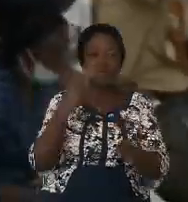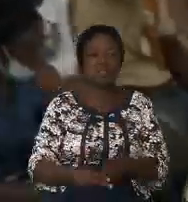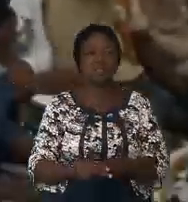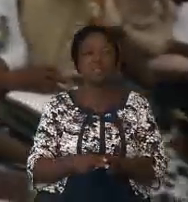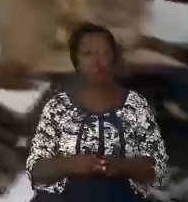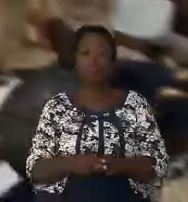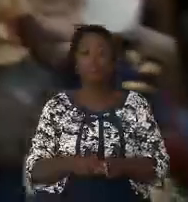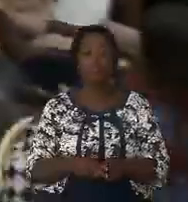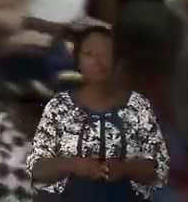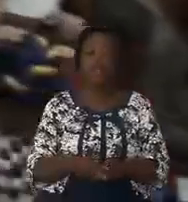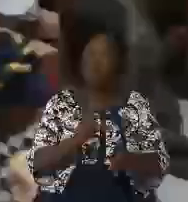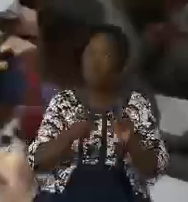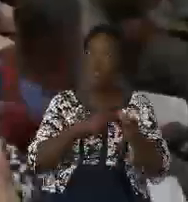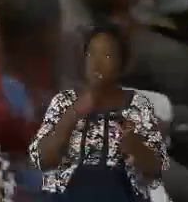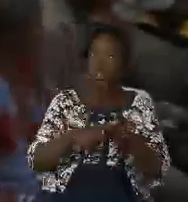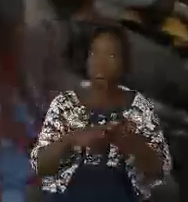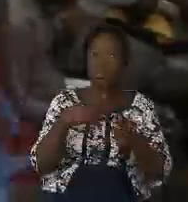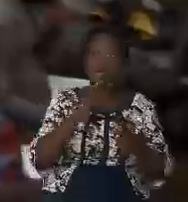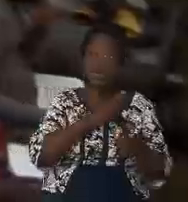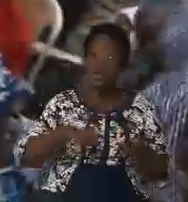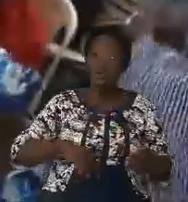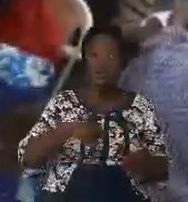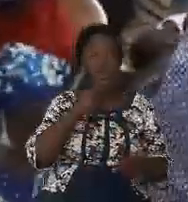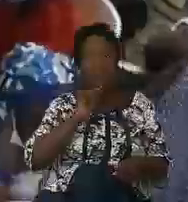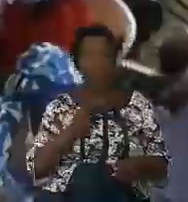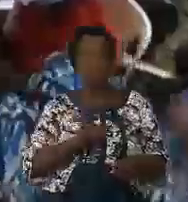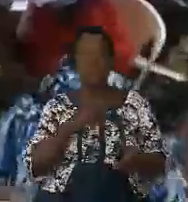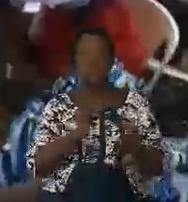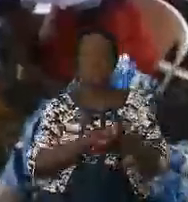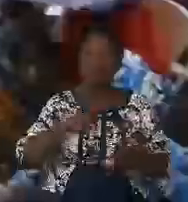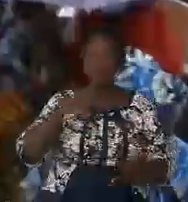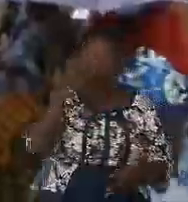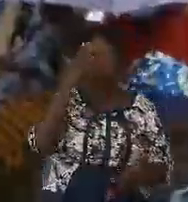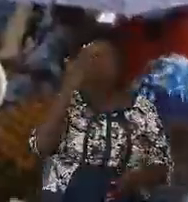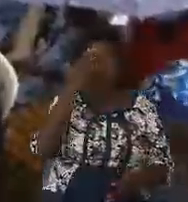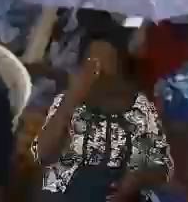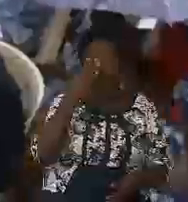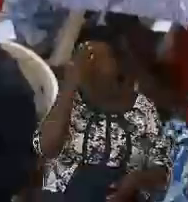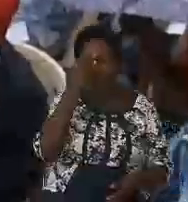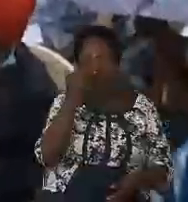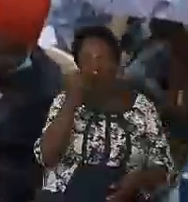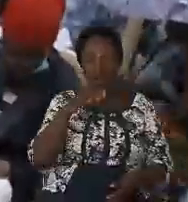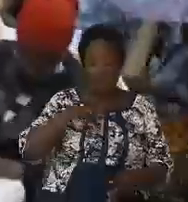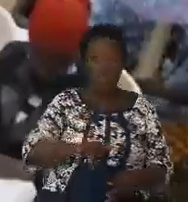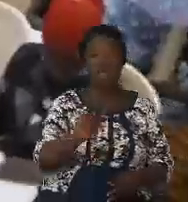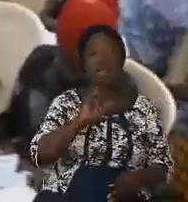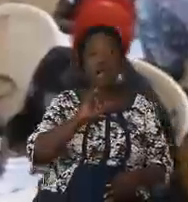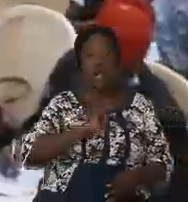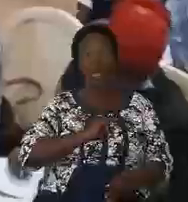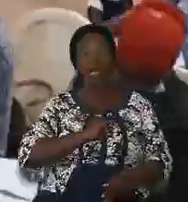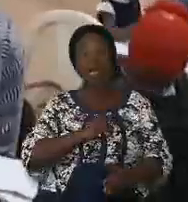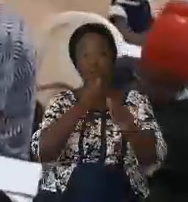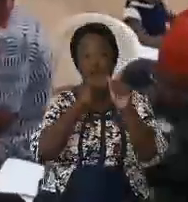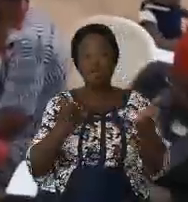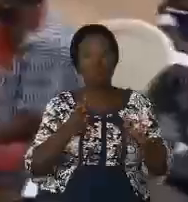it will happen in Jesus' name. But then the Lord is telling us, he said, while